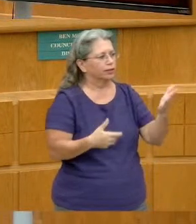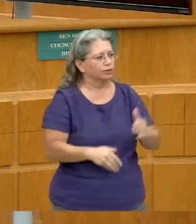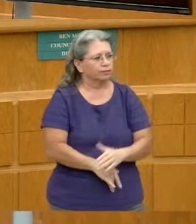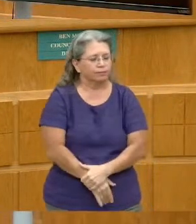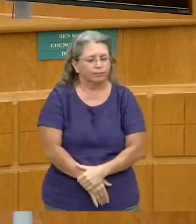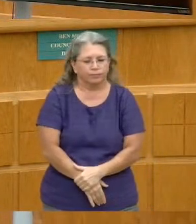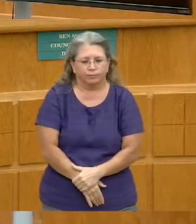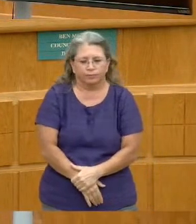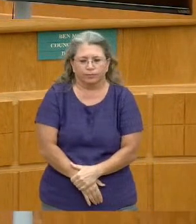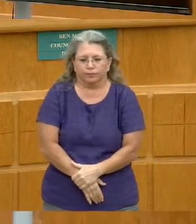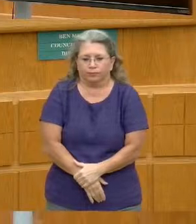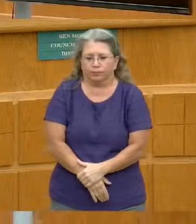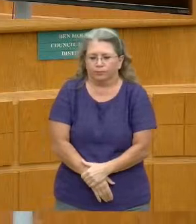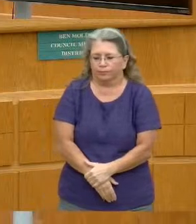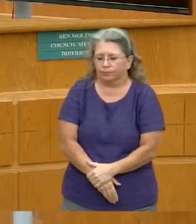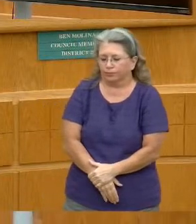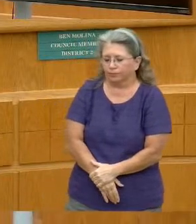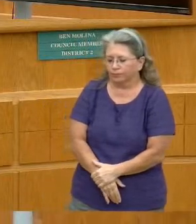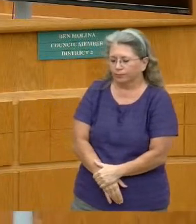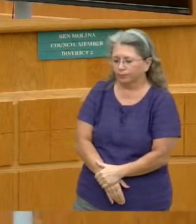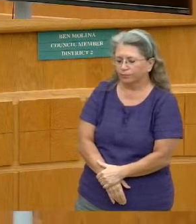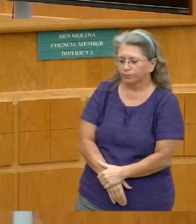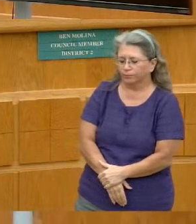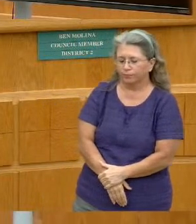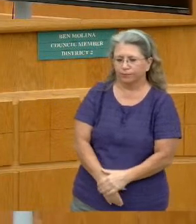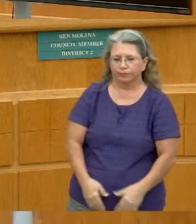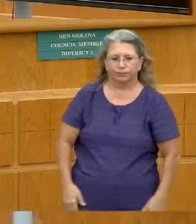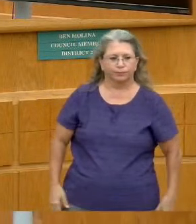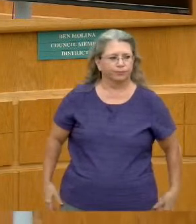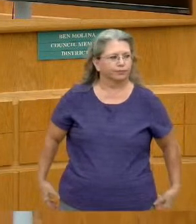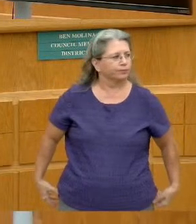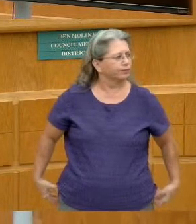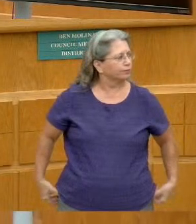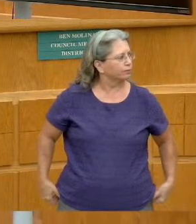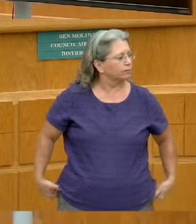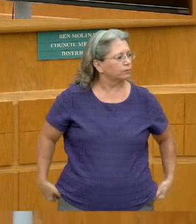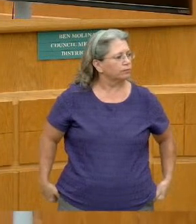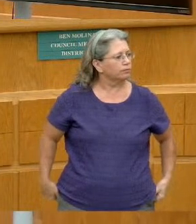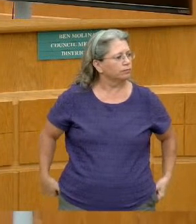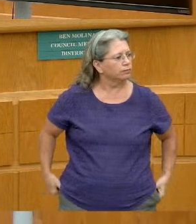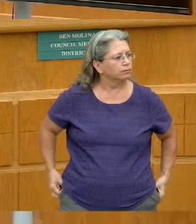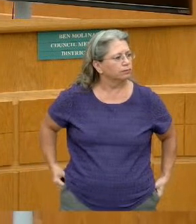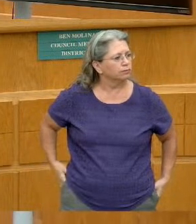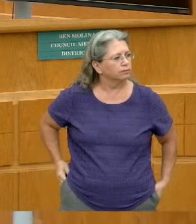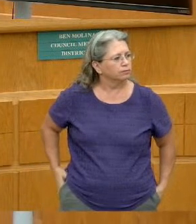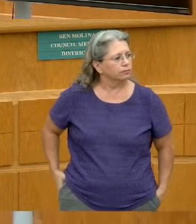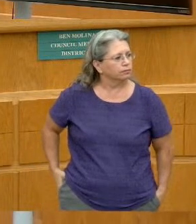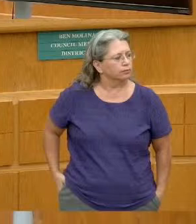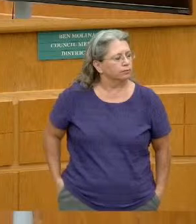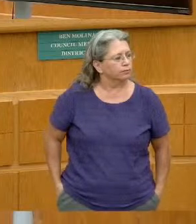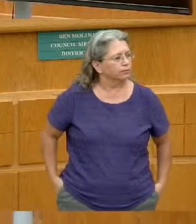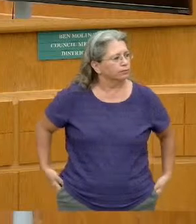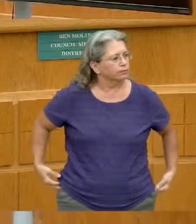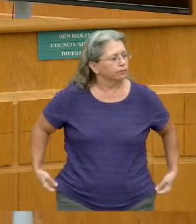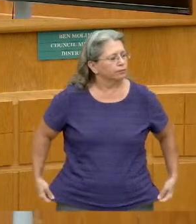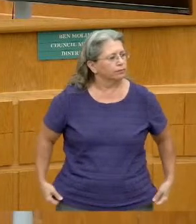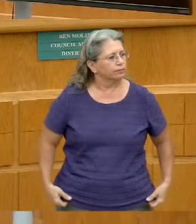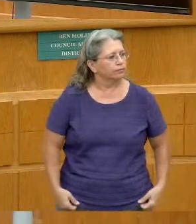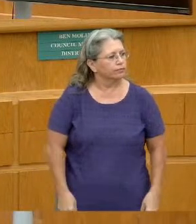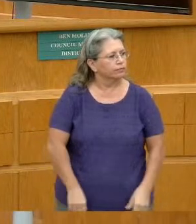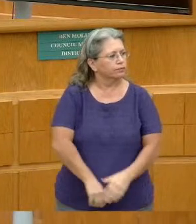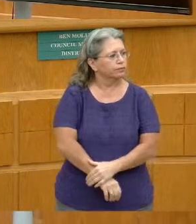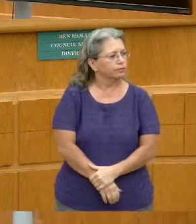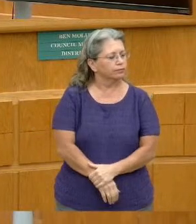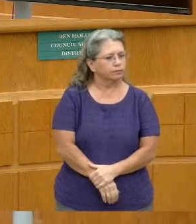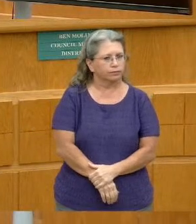COVID-19 continúan incrementando. Estos aumentos nos preocupan, no solo en nuestra área, sino en todo el país. Nos preocupan las hospitalizaciones y sobre todo los